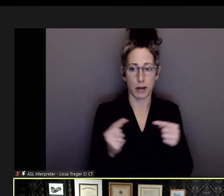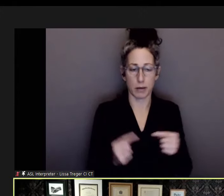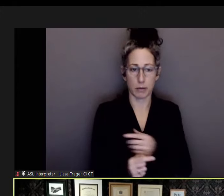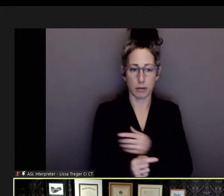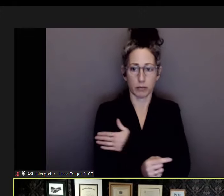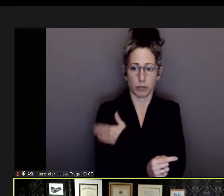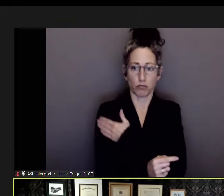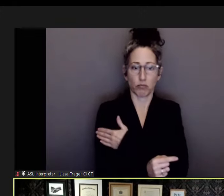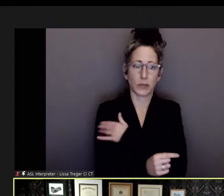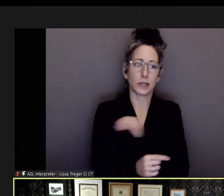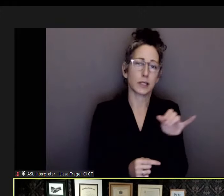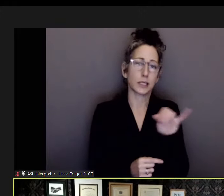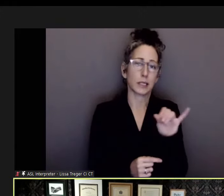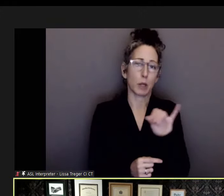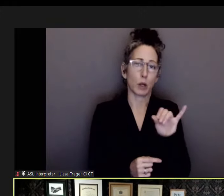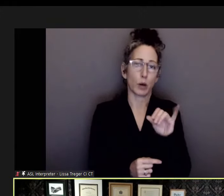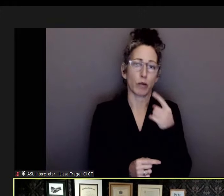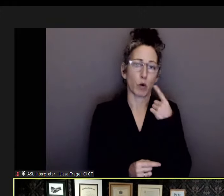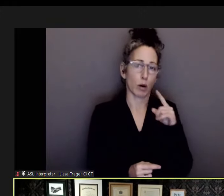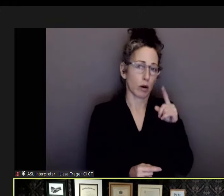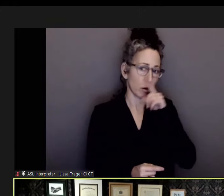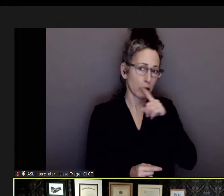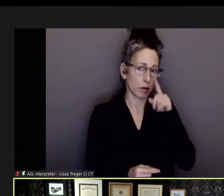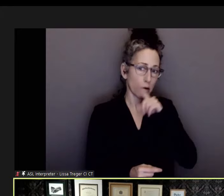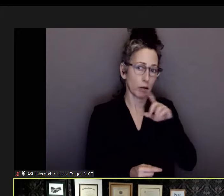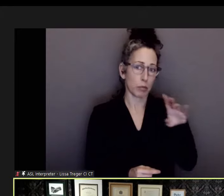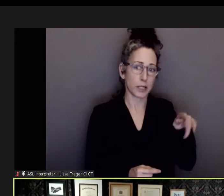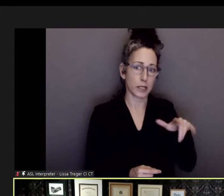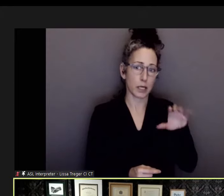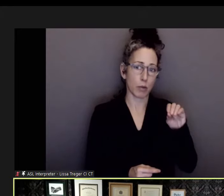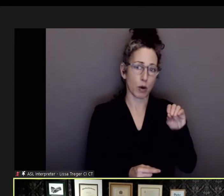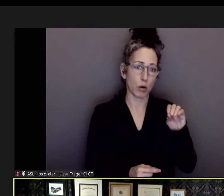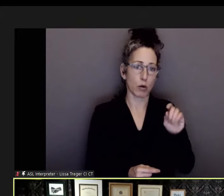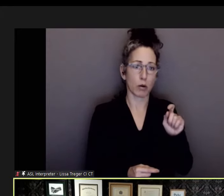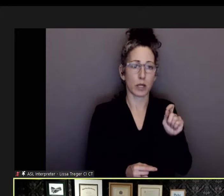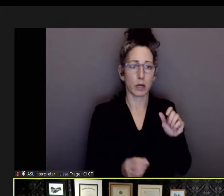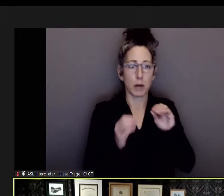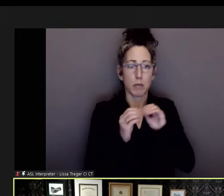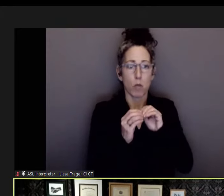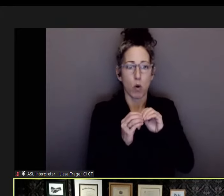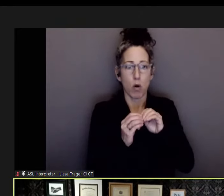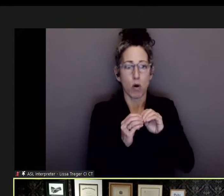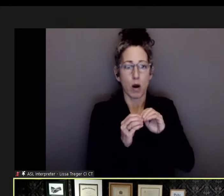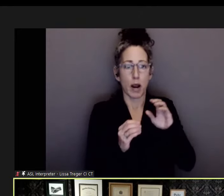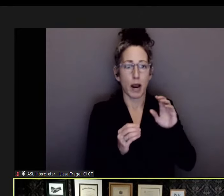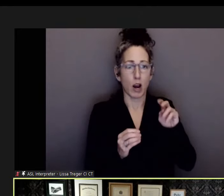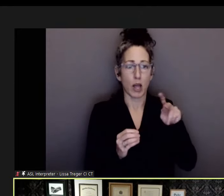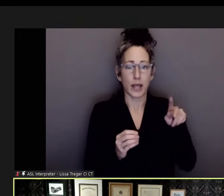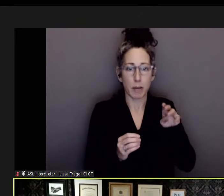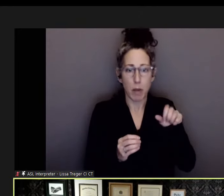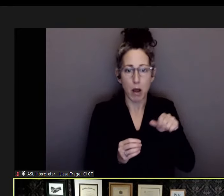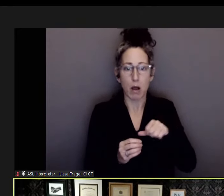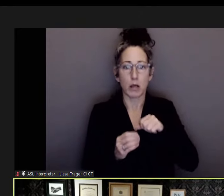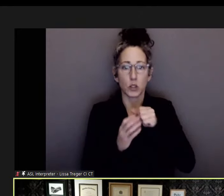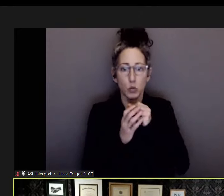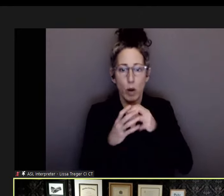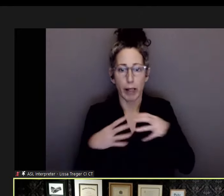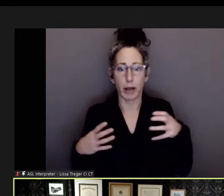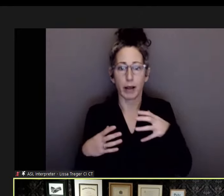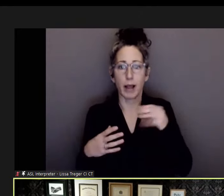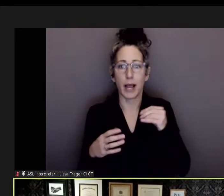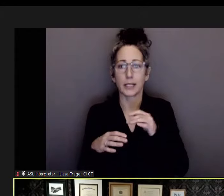very similar reports of placebo, and with a little bit more erythema, a little more swelling, a little more axillary swelling or tenderness in the vaccine